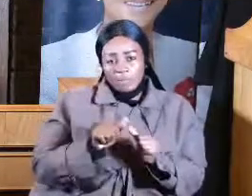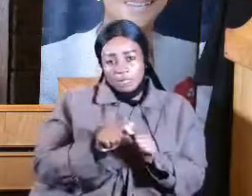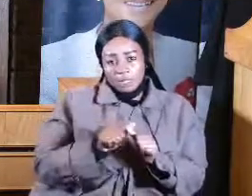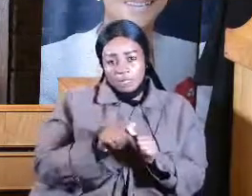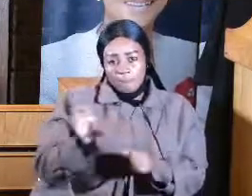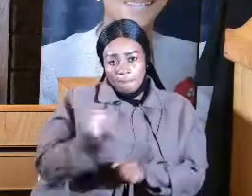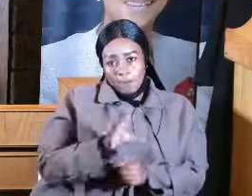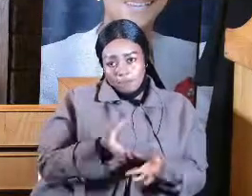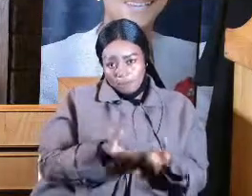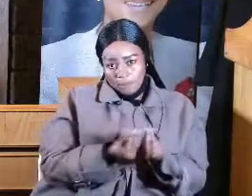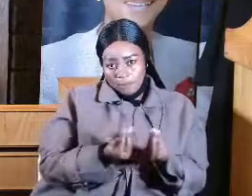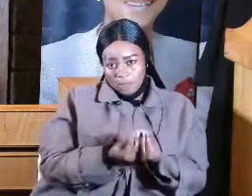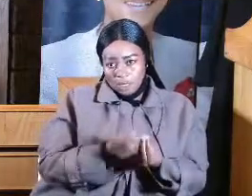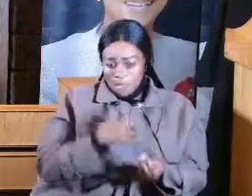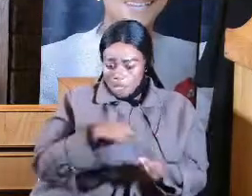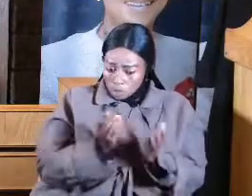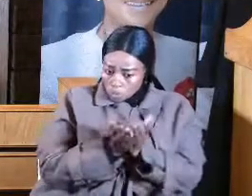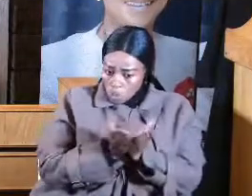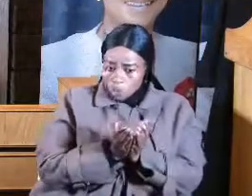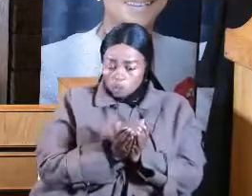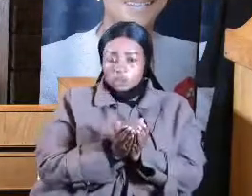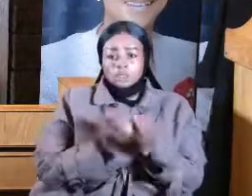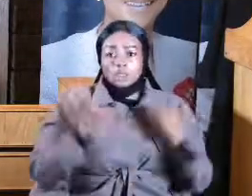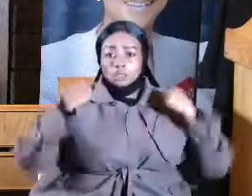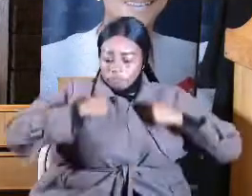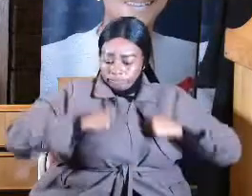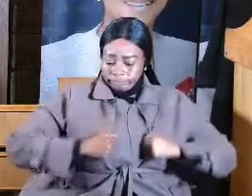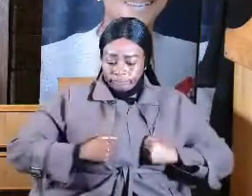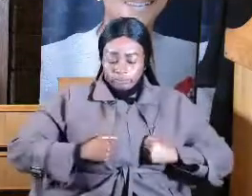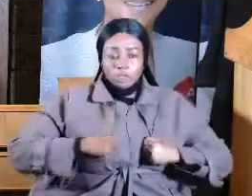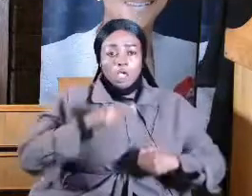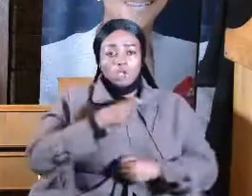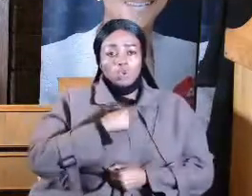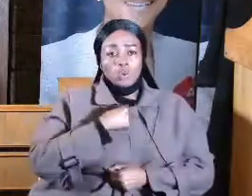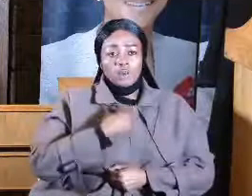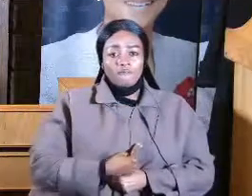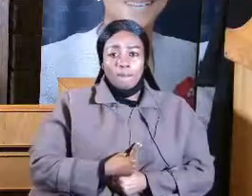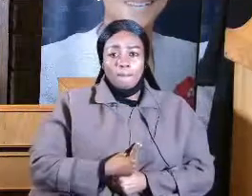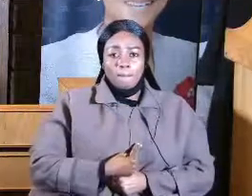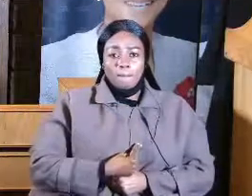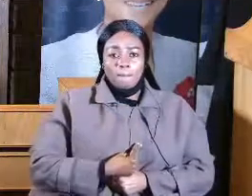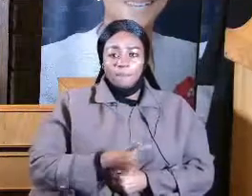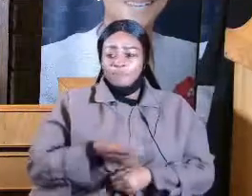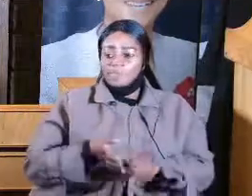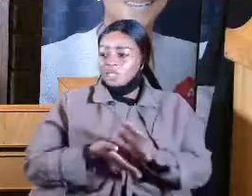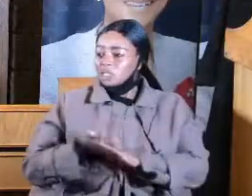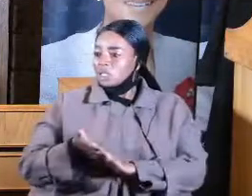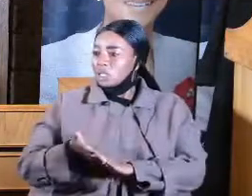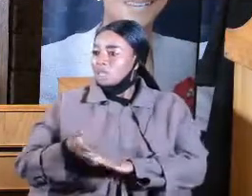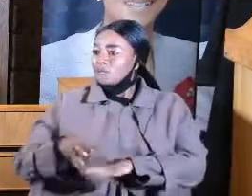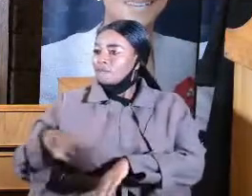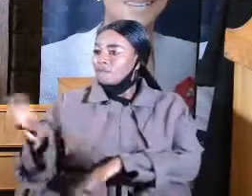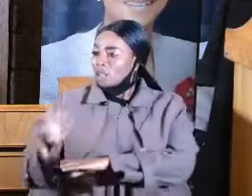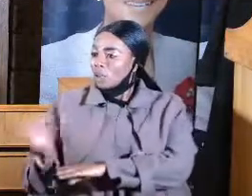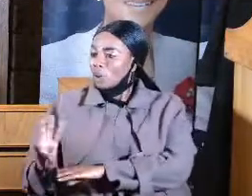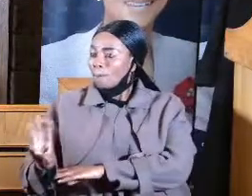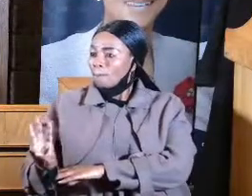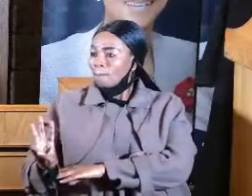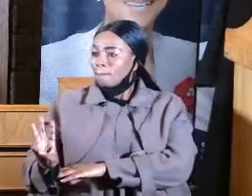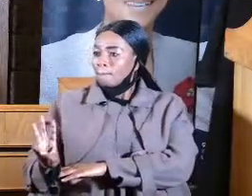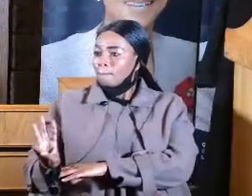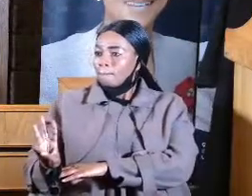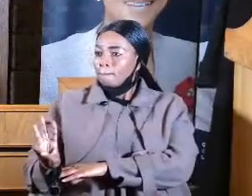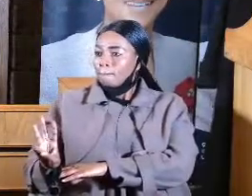getting. Our schools, we have uniforms. Some of the schools were saying, don't go to Atlas in Velcom in some